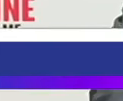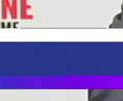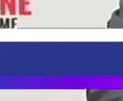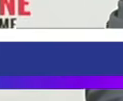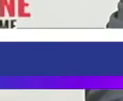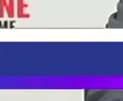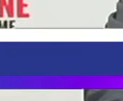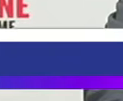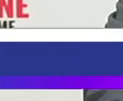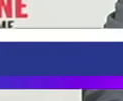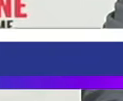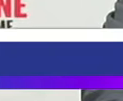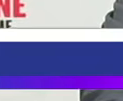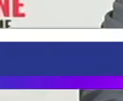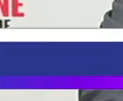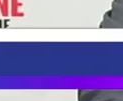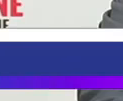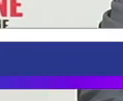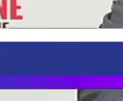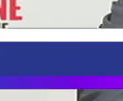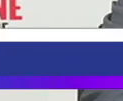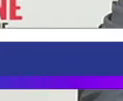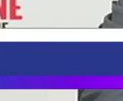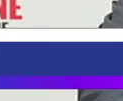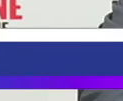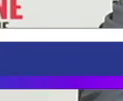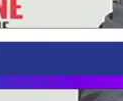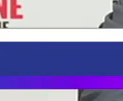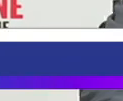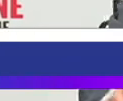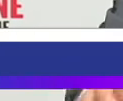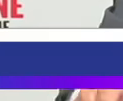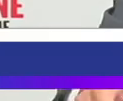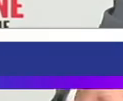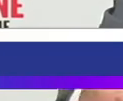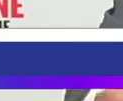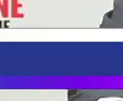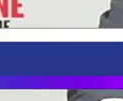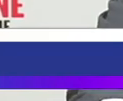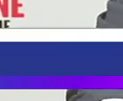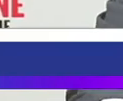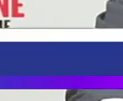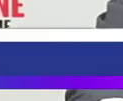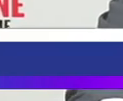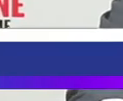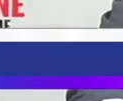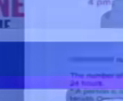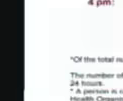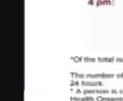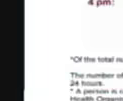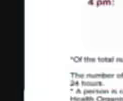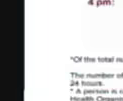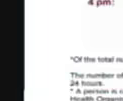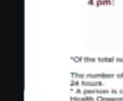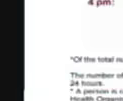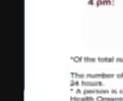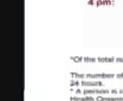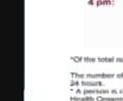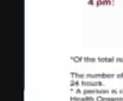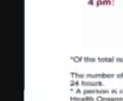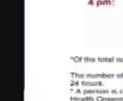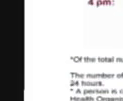Dr. Hamid. Morning to the media and members of the viewing and listening public. So if you begin with my first slide, which gives the clinical